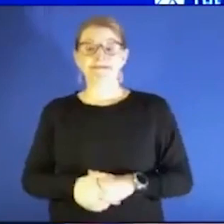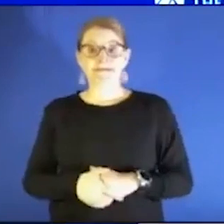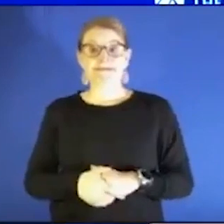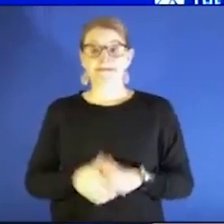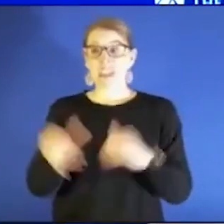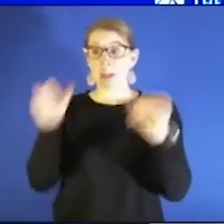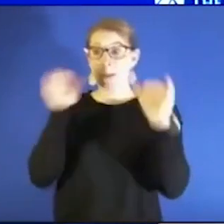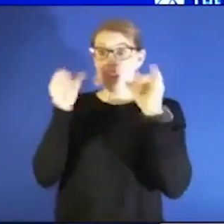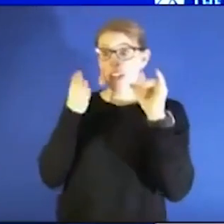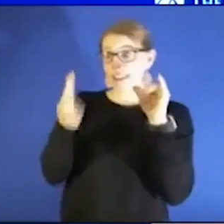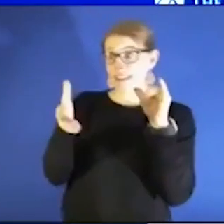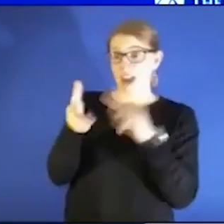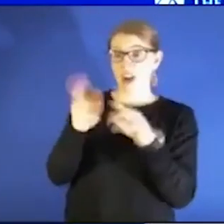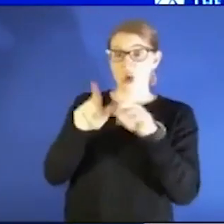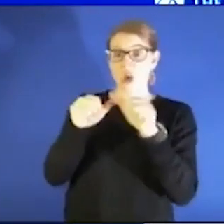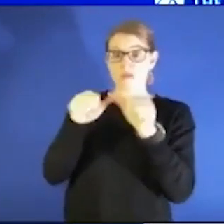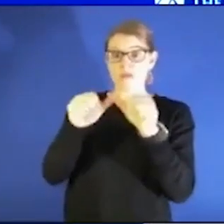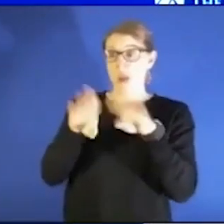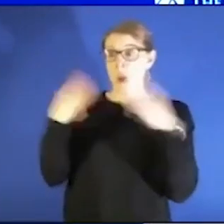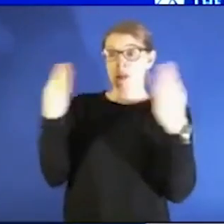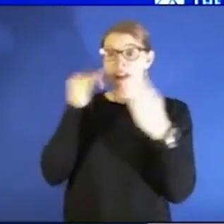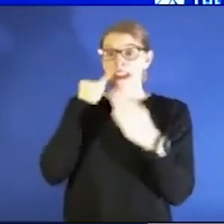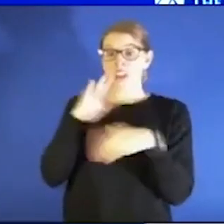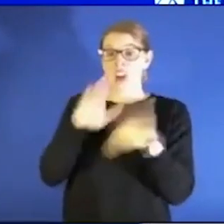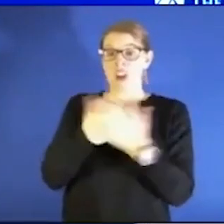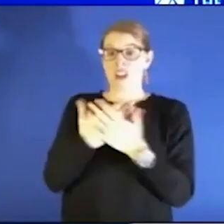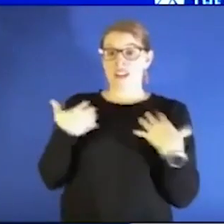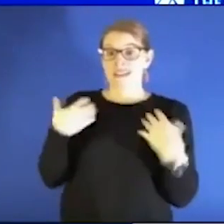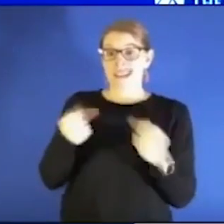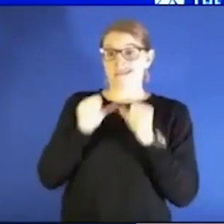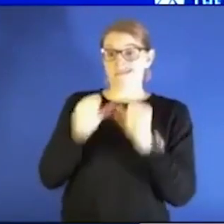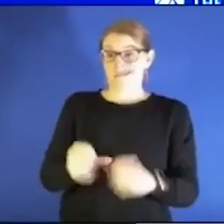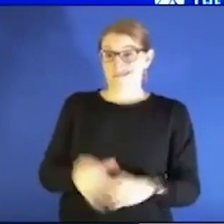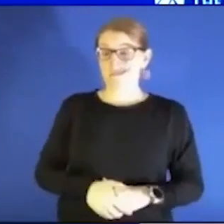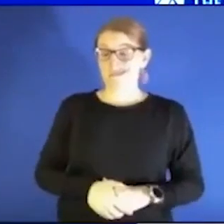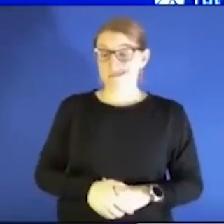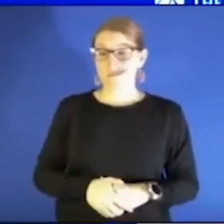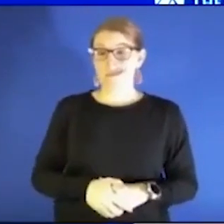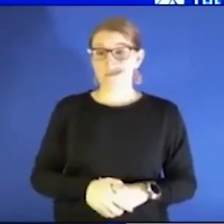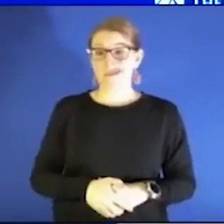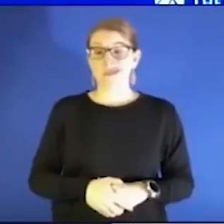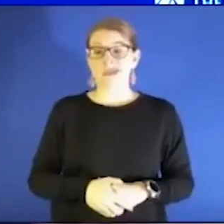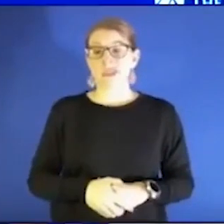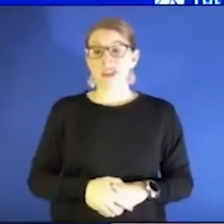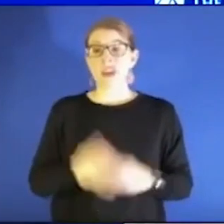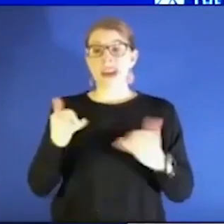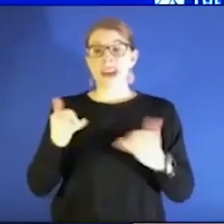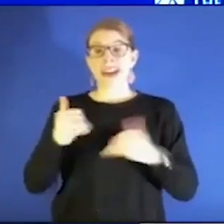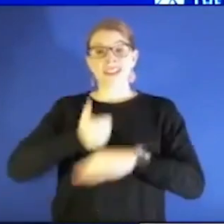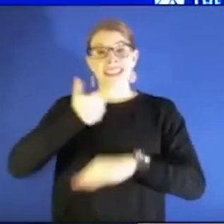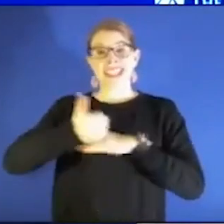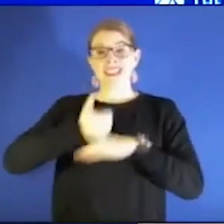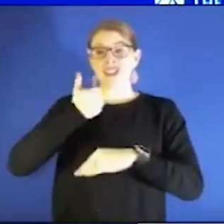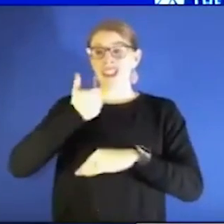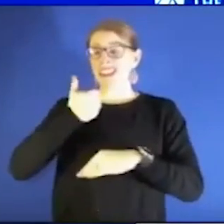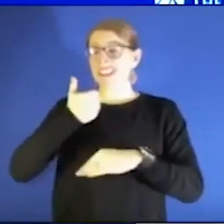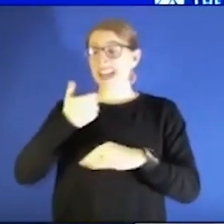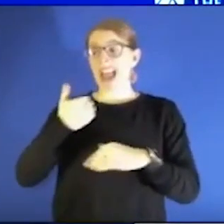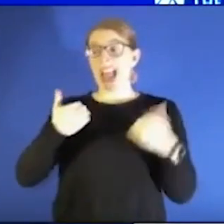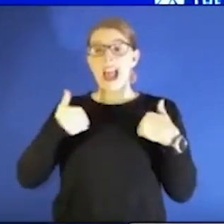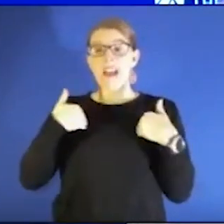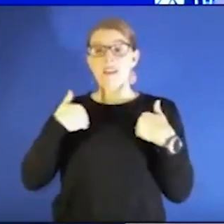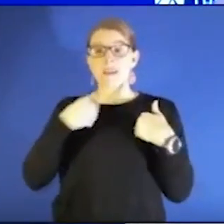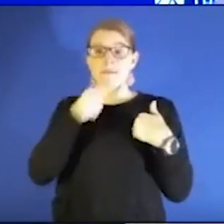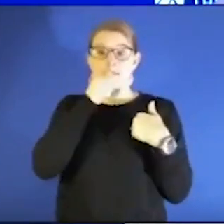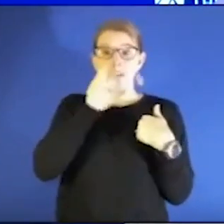work and stay in business. I think that is important, but right now it is extremely dangerous to have either private or public gatherings for those